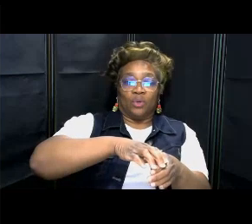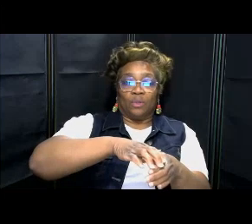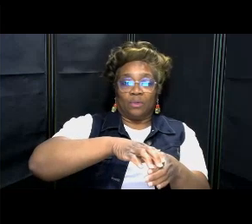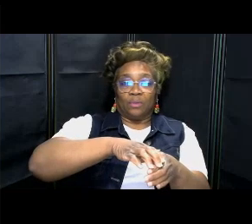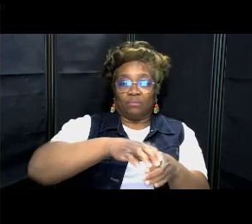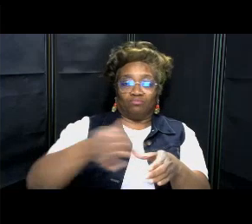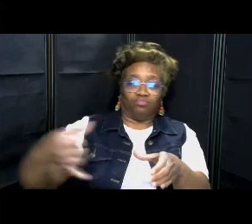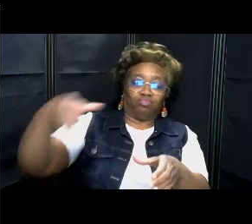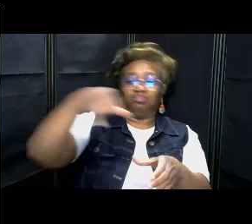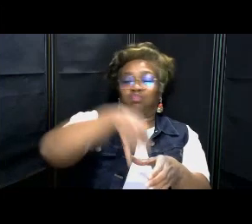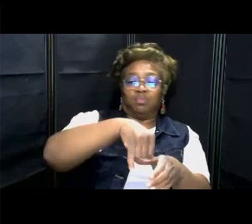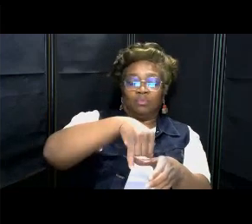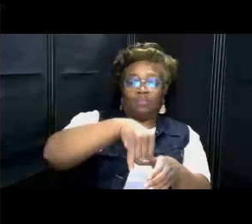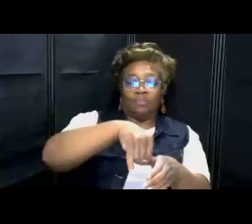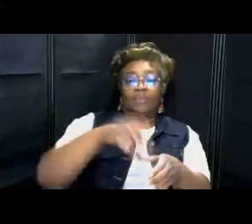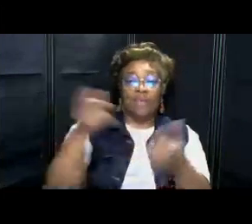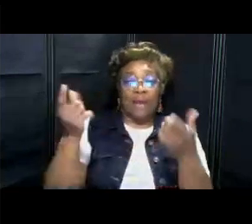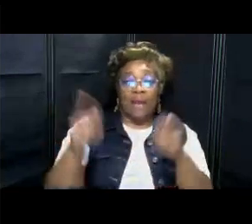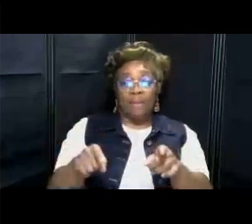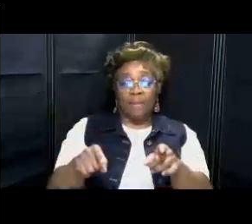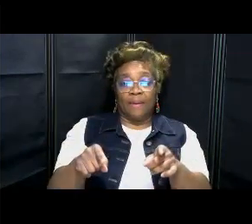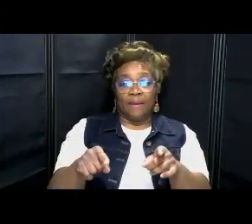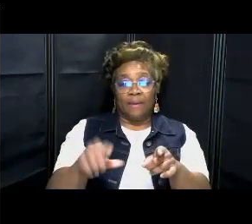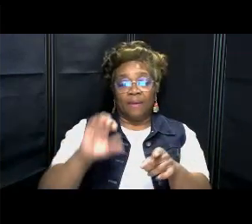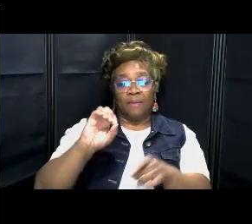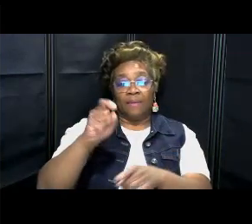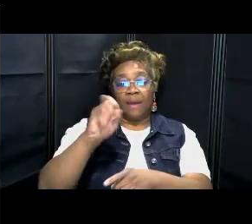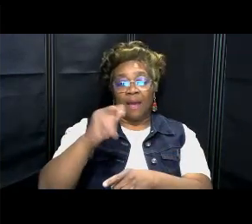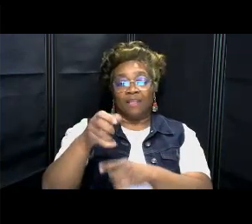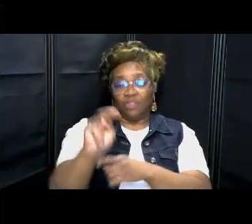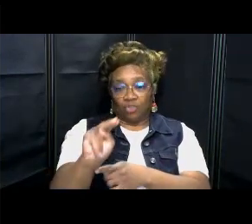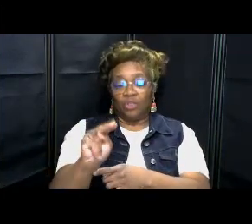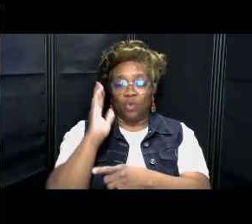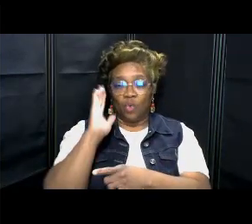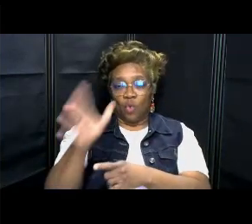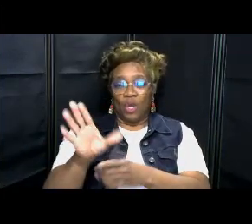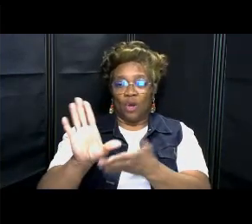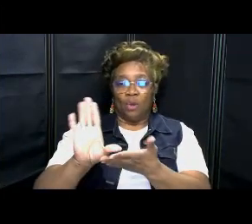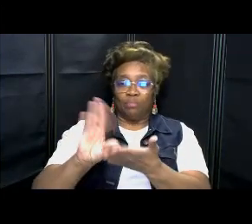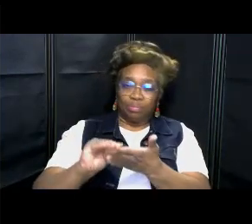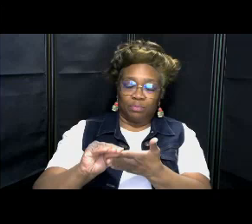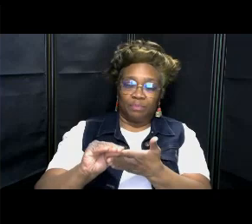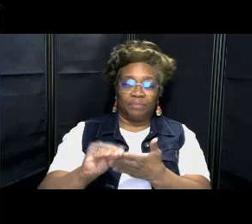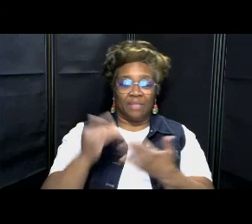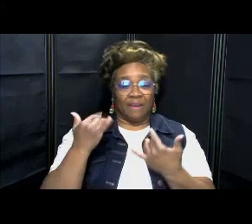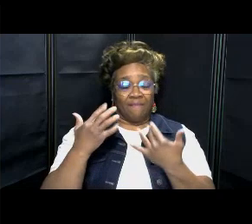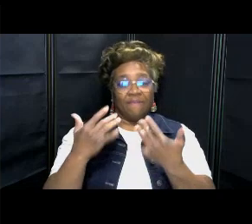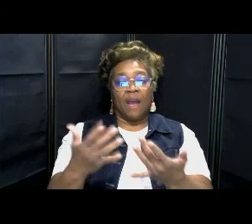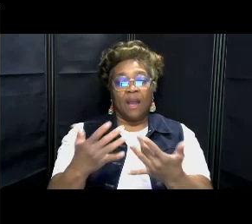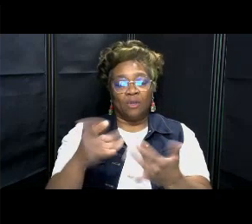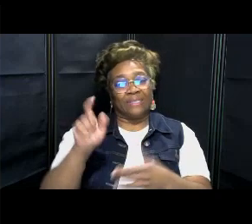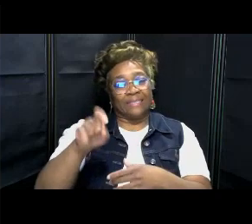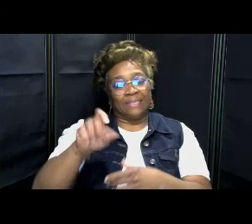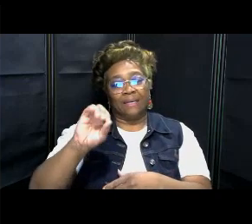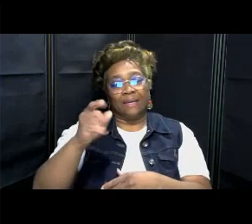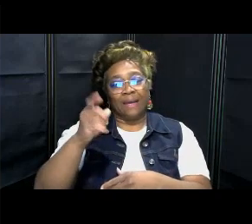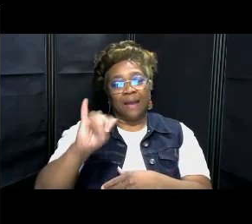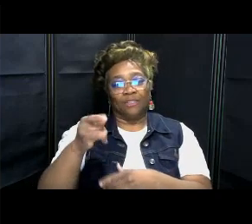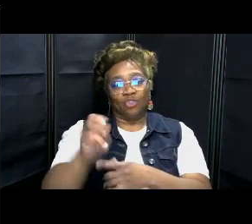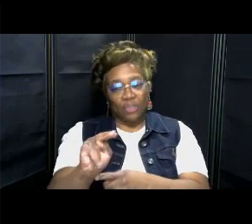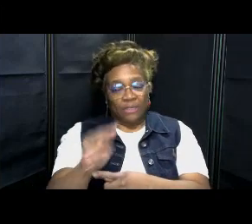the top. And what does that do? That's going to take away the oxygen. Fires are alive. They breathe. They need oxygen. Without the oxygen, they'll go